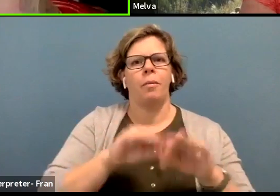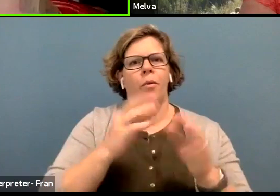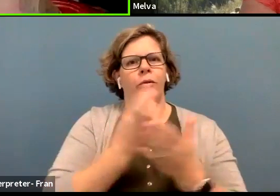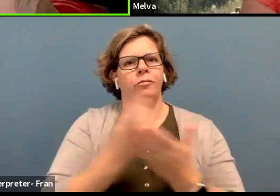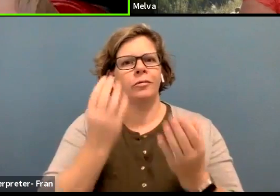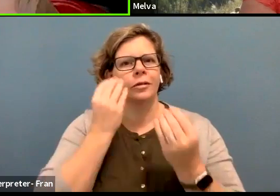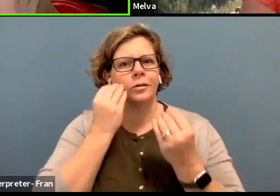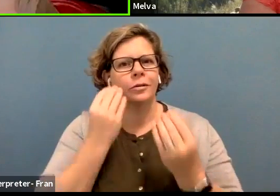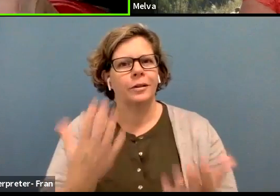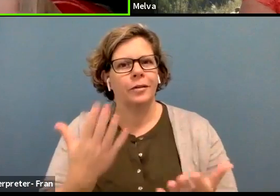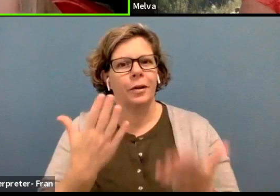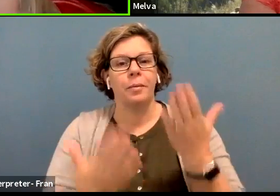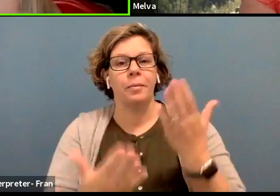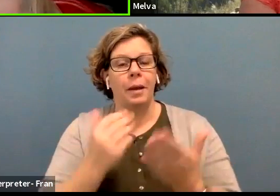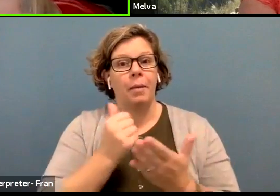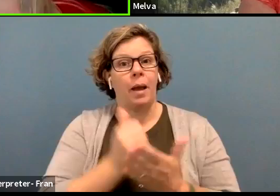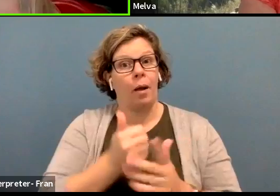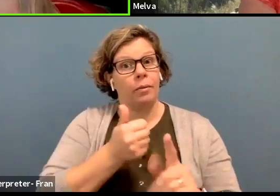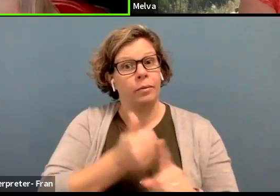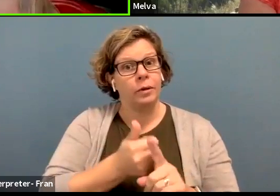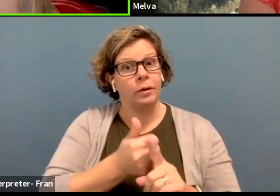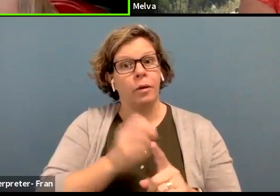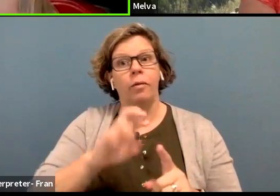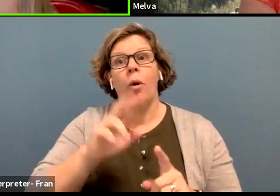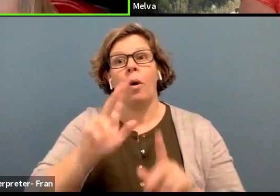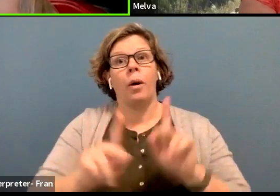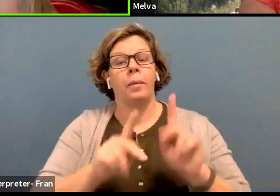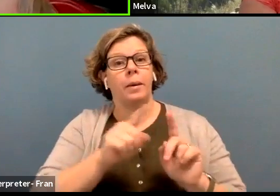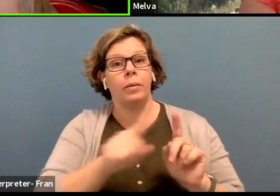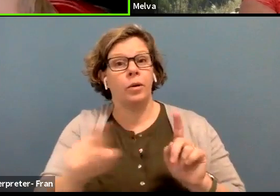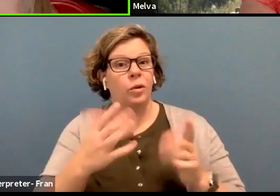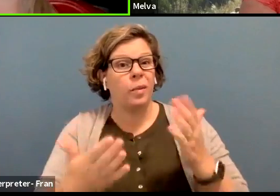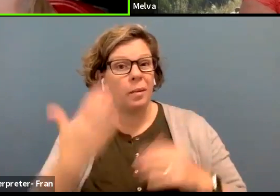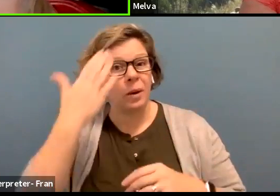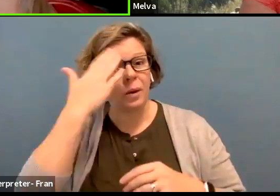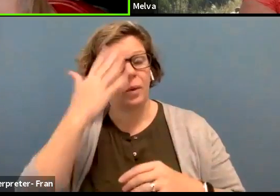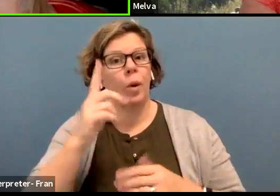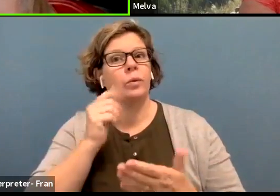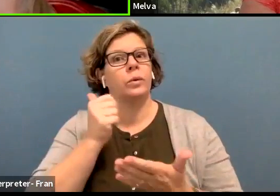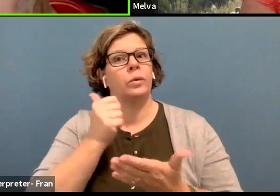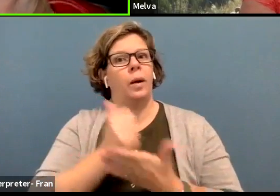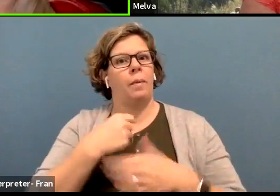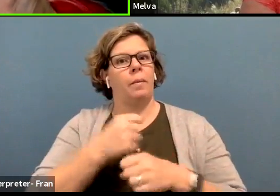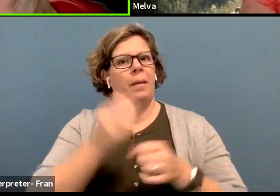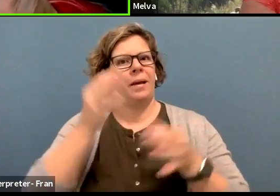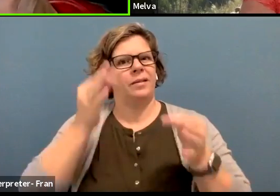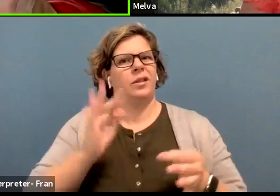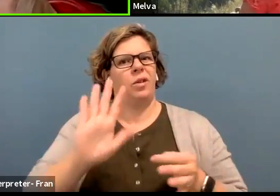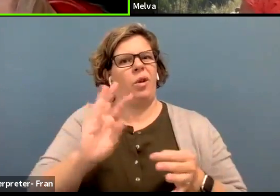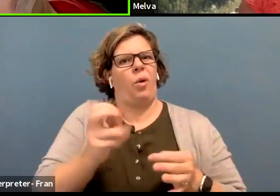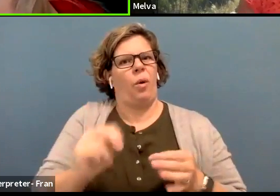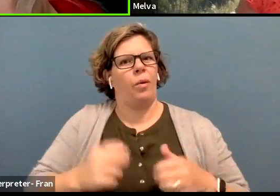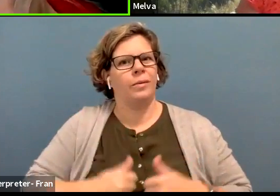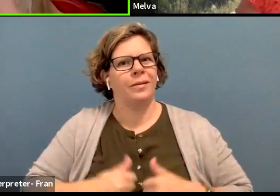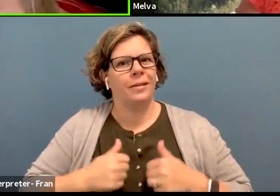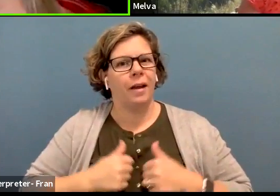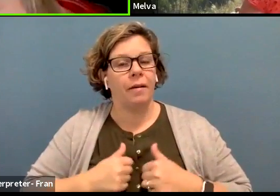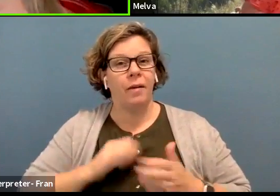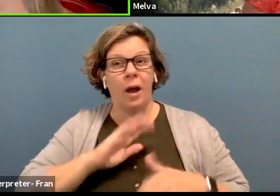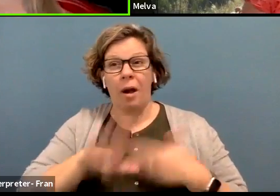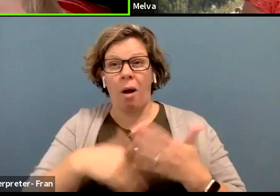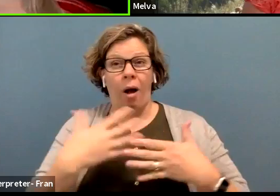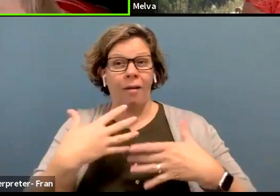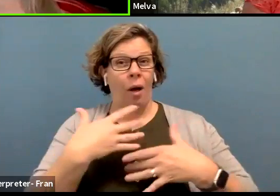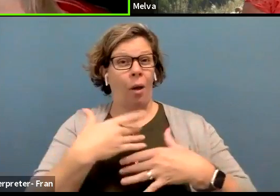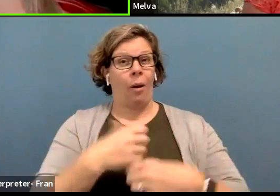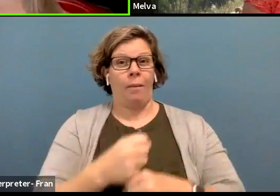information that may help you or someone you know in living the life of your choosing. And we do all of this in the first